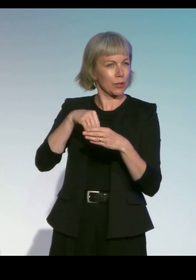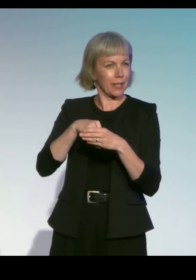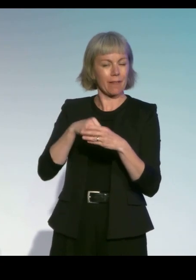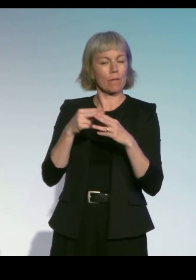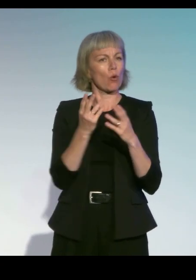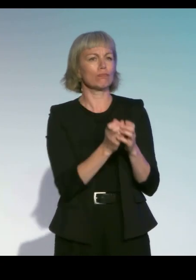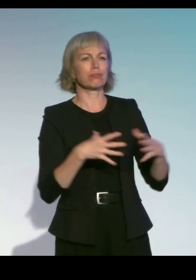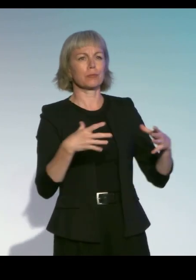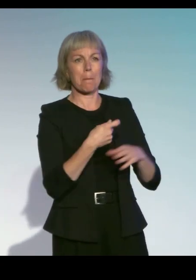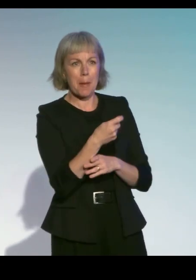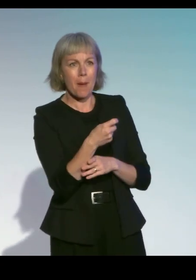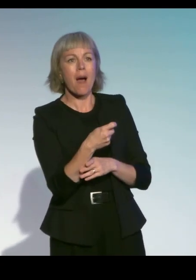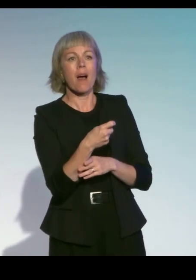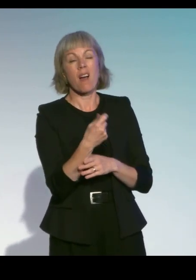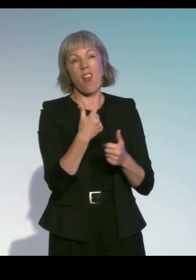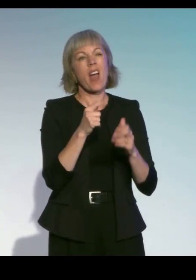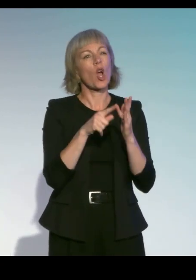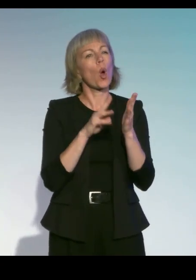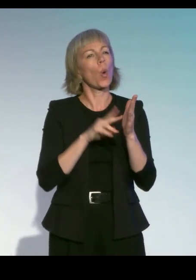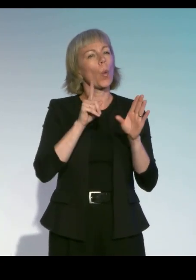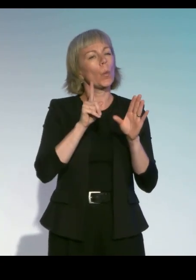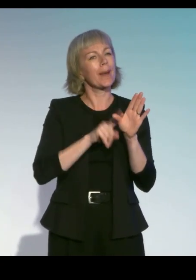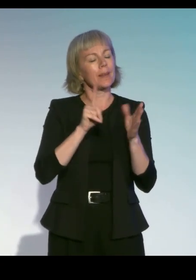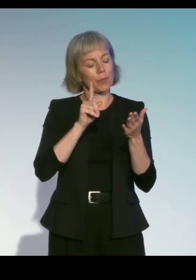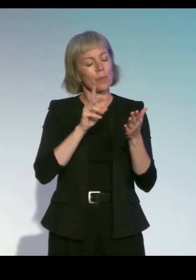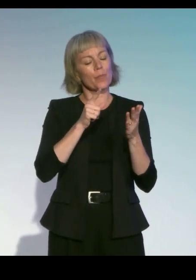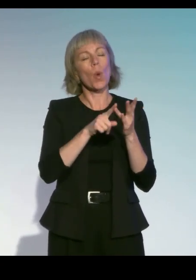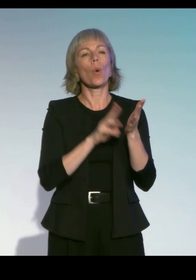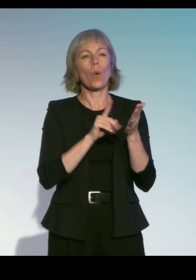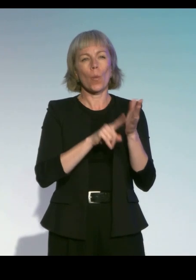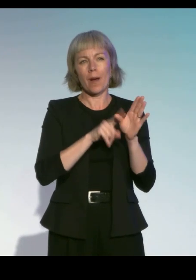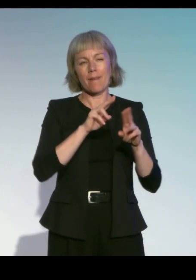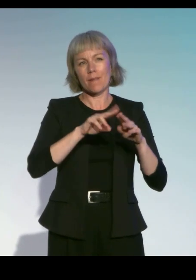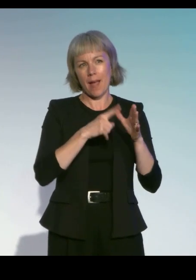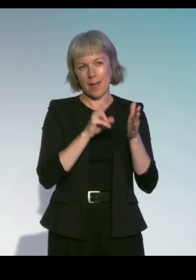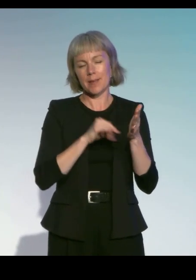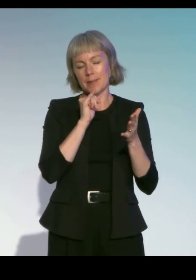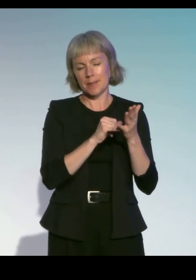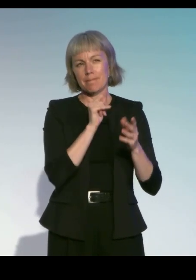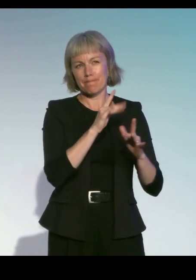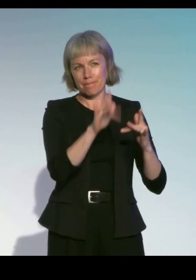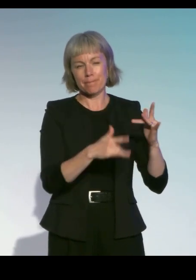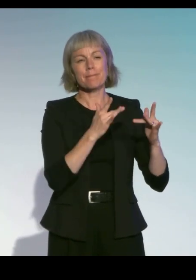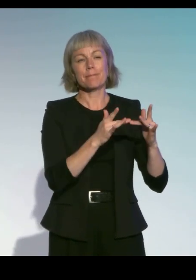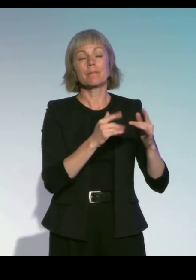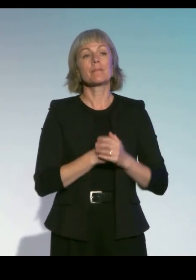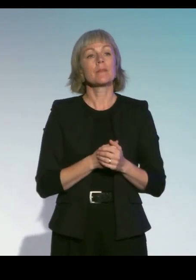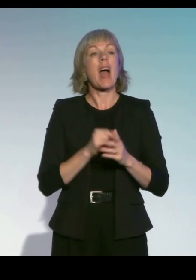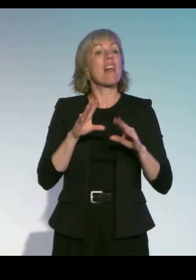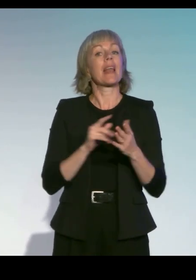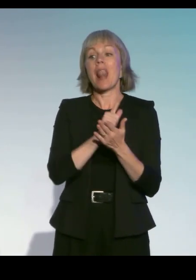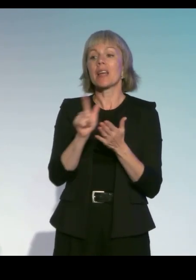made it. OnlyFans is a great example. This process of economic exploitation treats sexual content creators